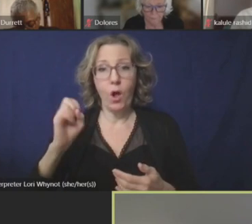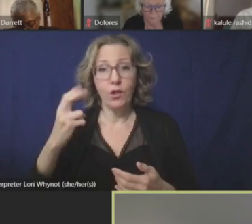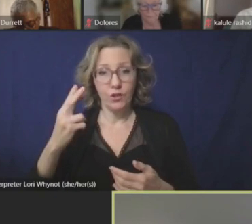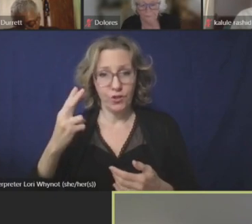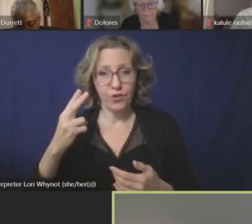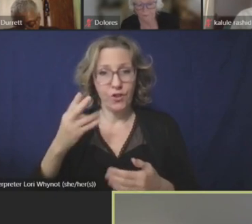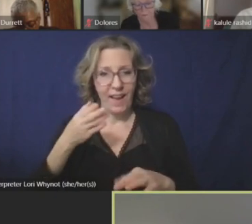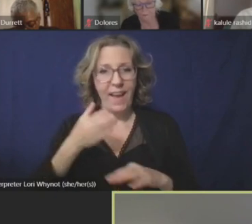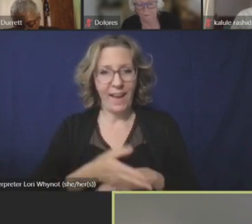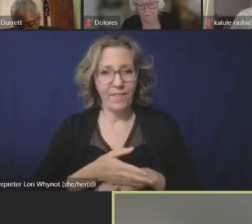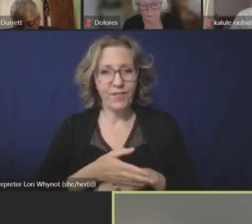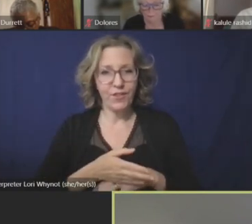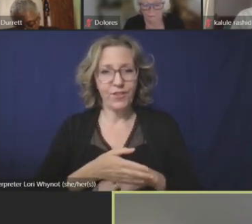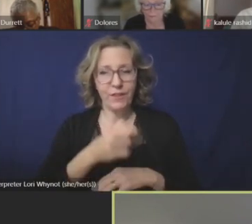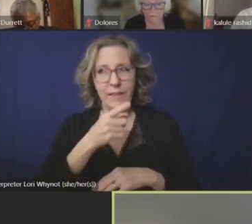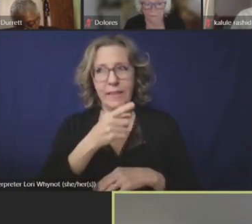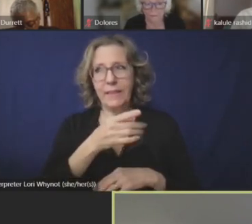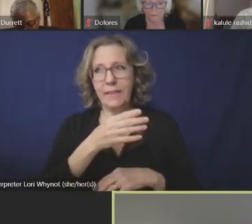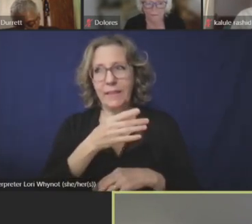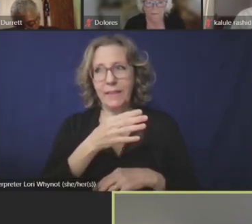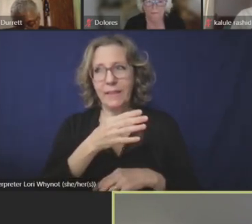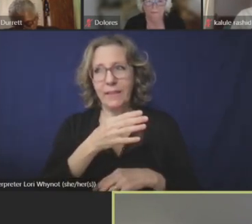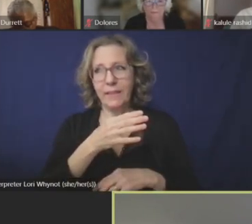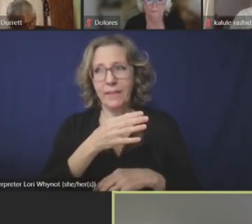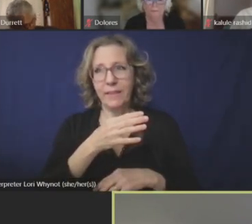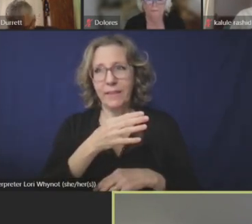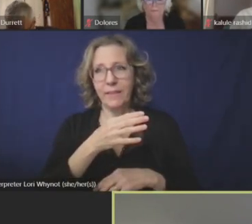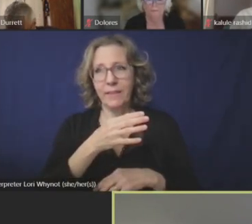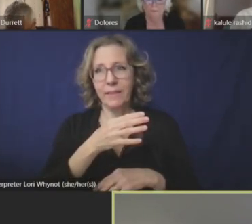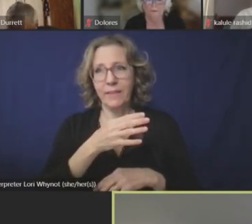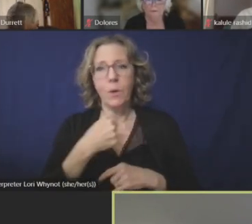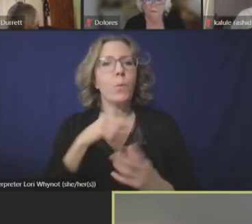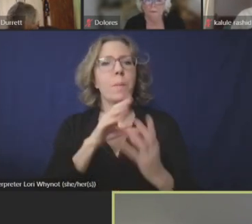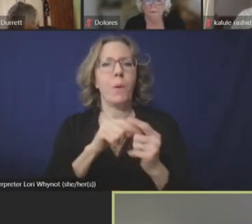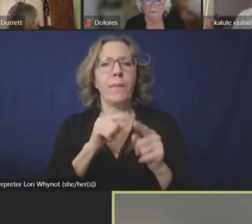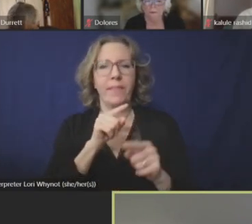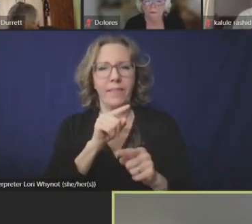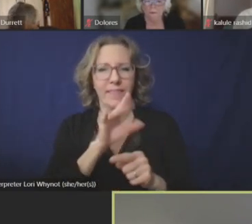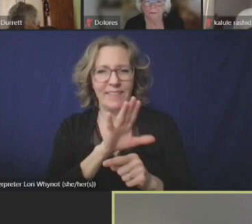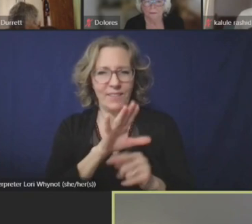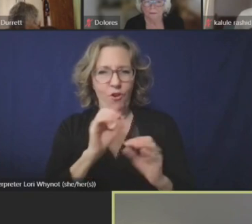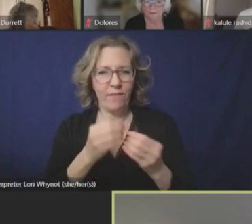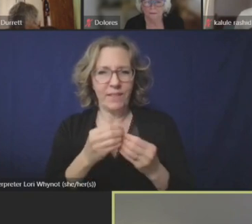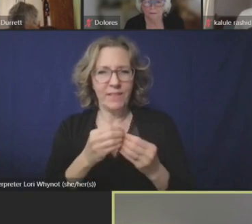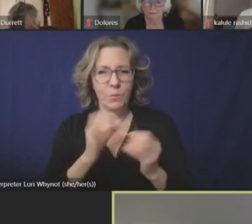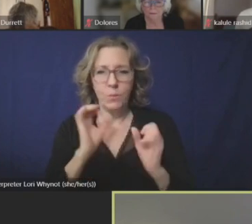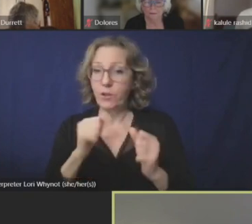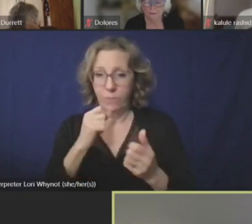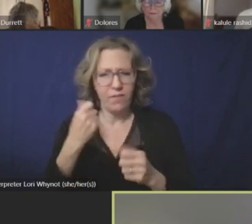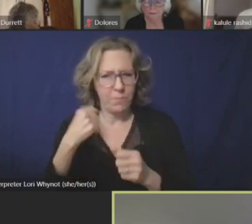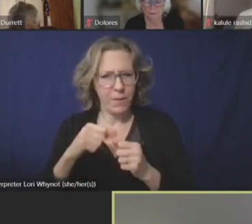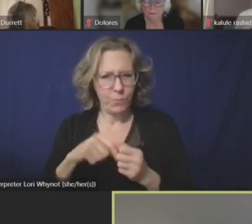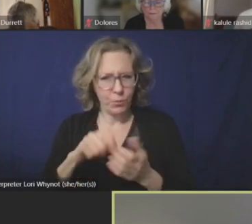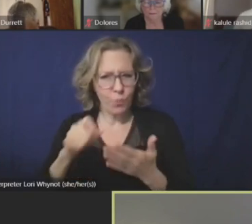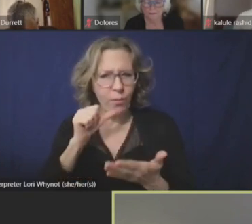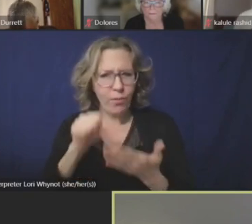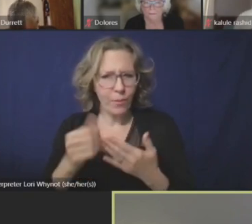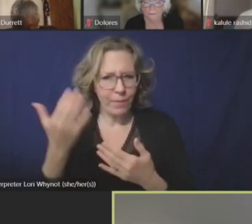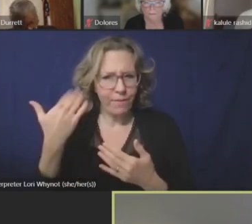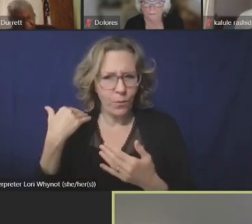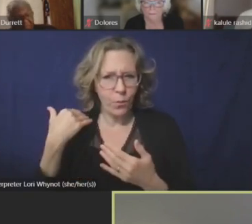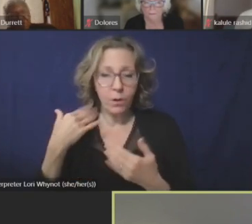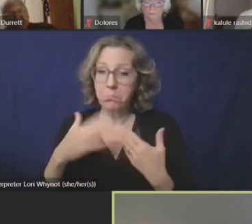after you met with representatives from his office. So anything we can do to support would be great and to